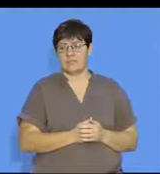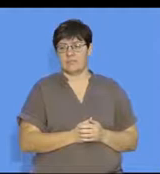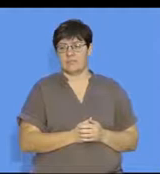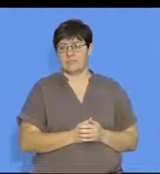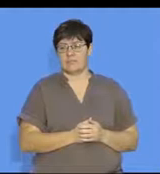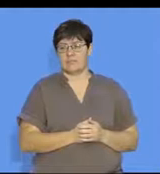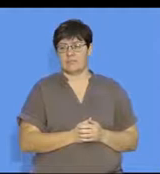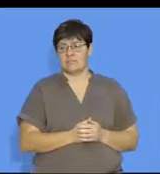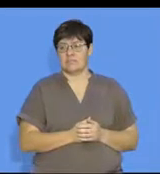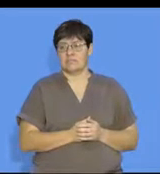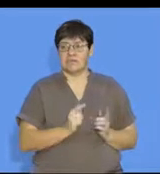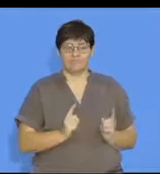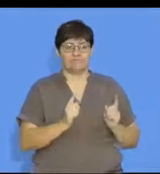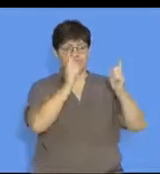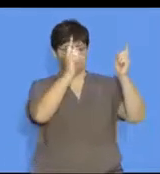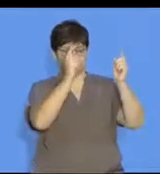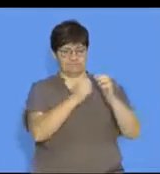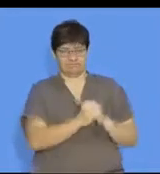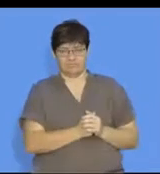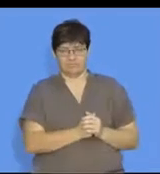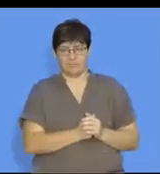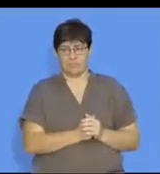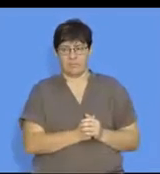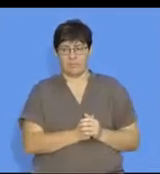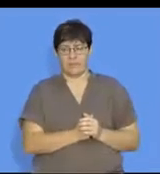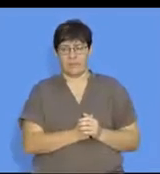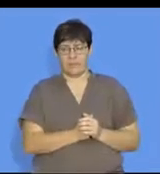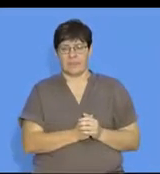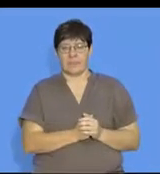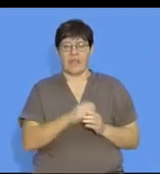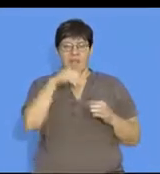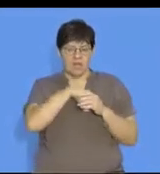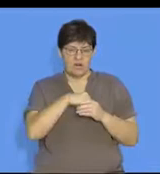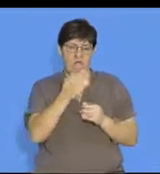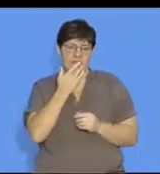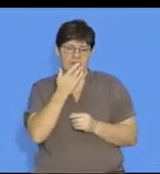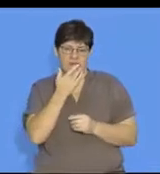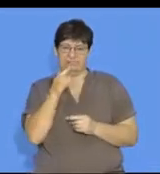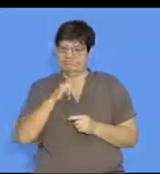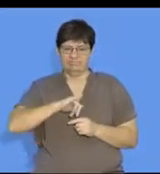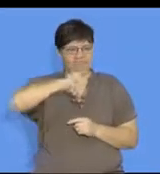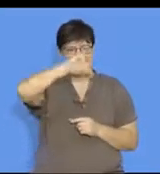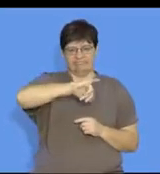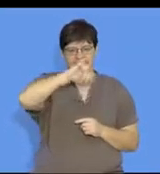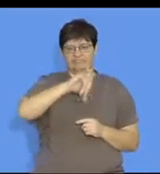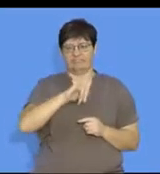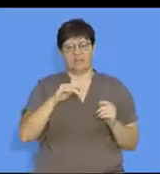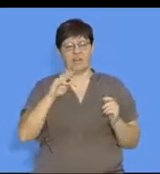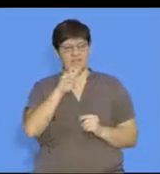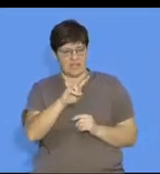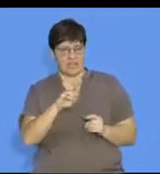resistor which is going to be the resistance, internal resistance of the battery, we obtain the